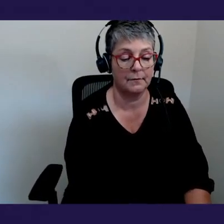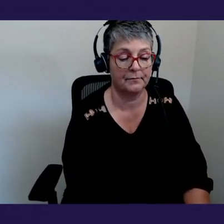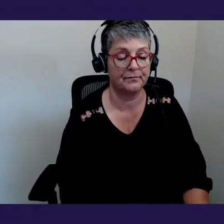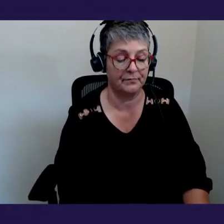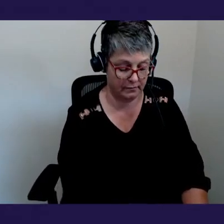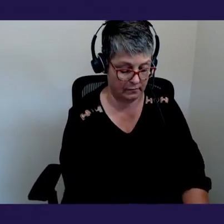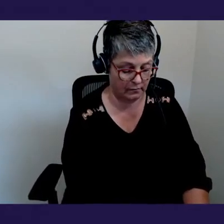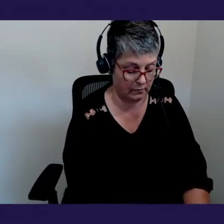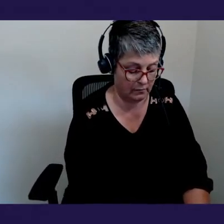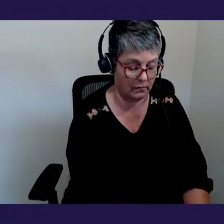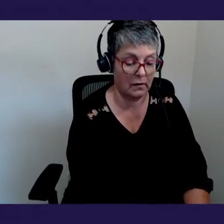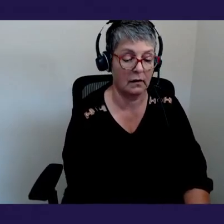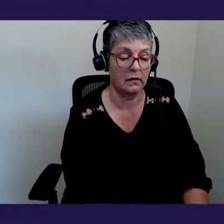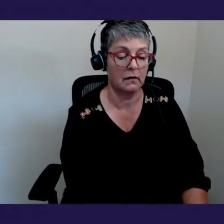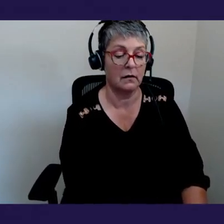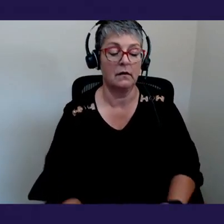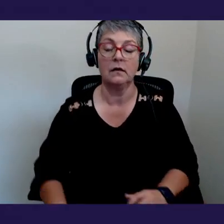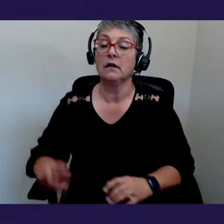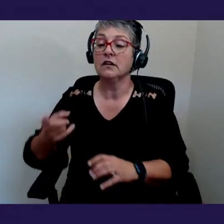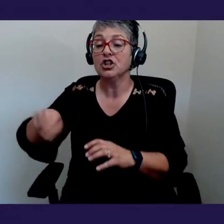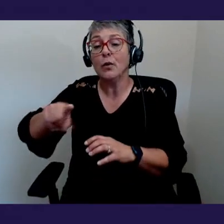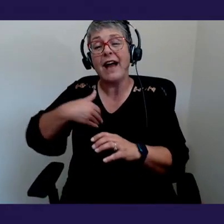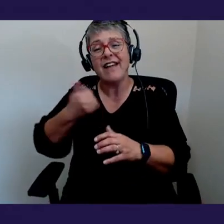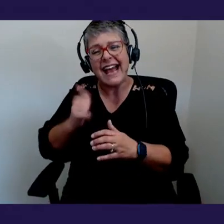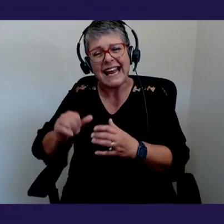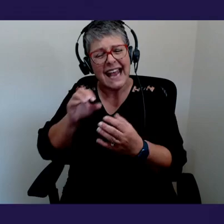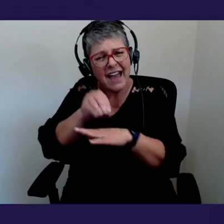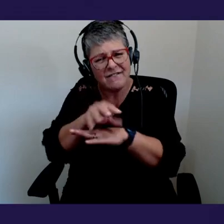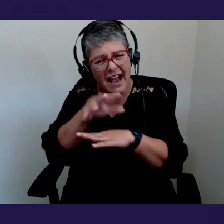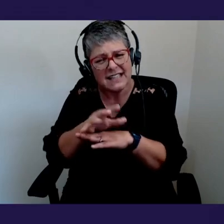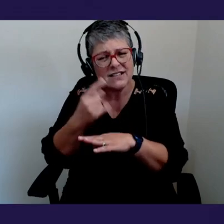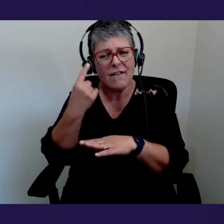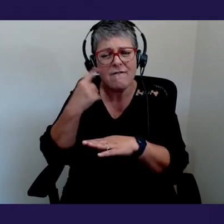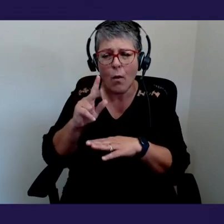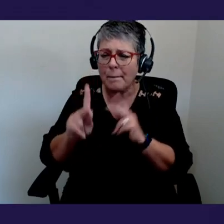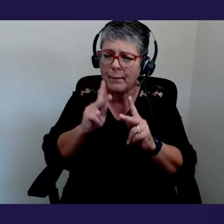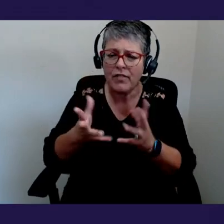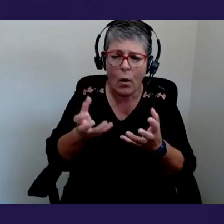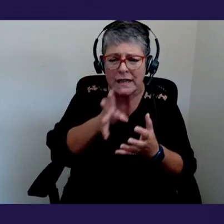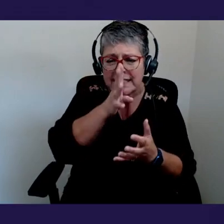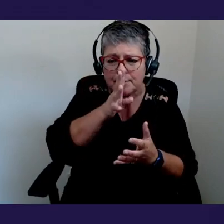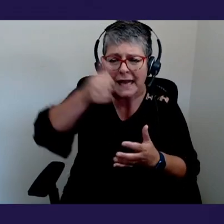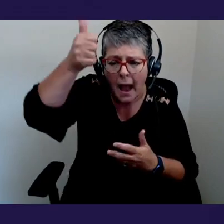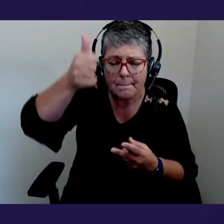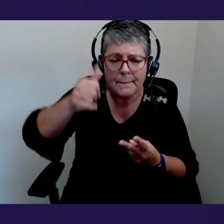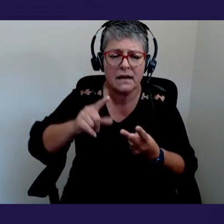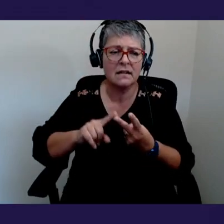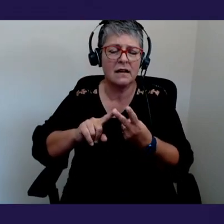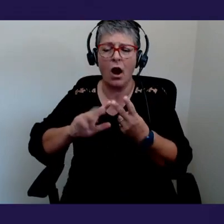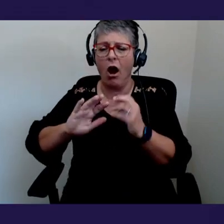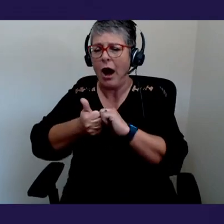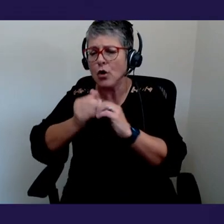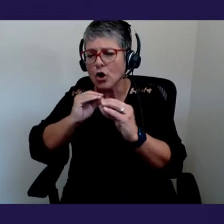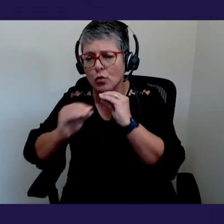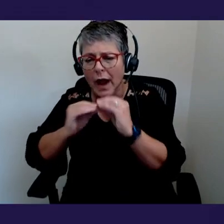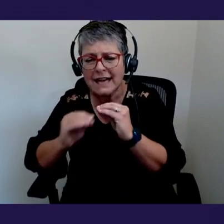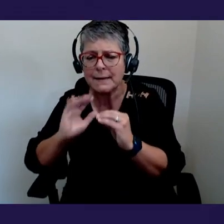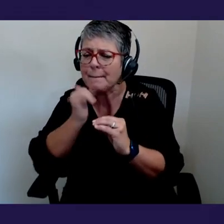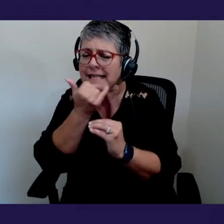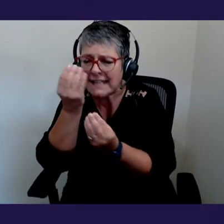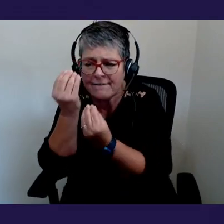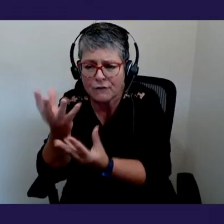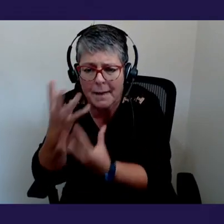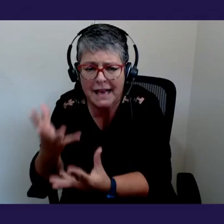brave and to speak up? Any advice for dissenters or for correcting misinformation, but not